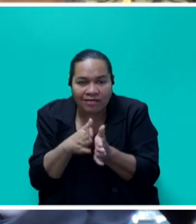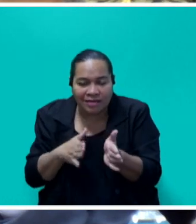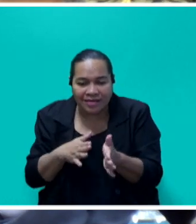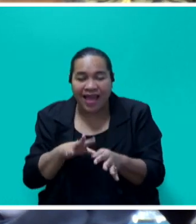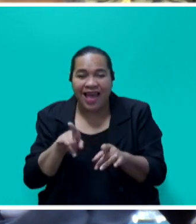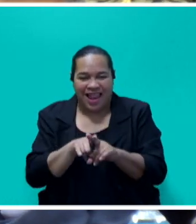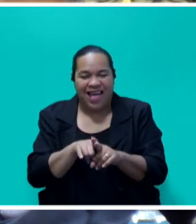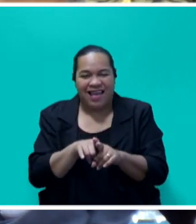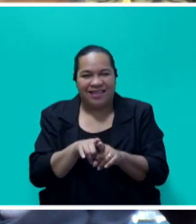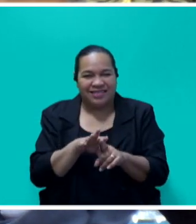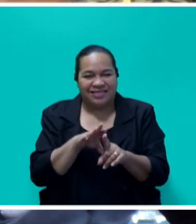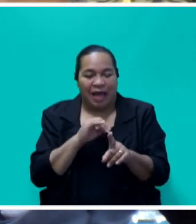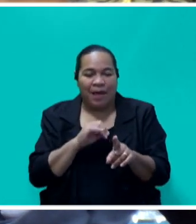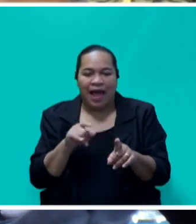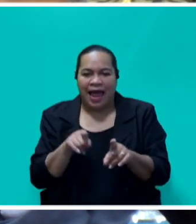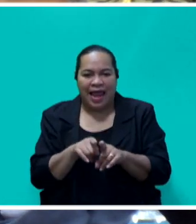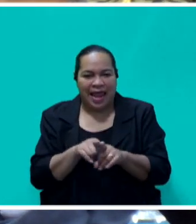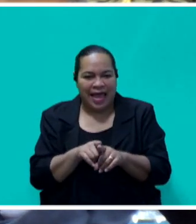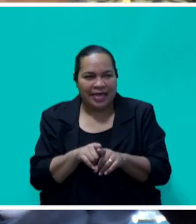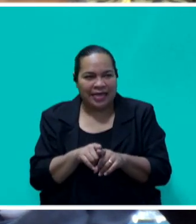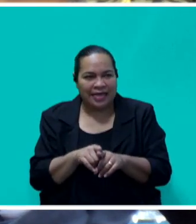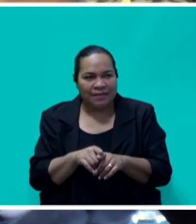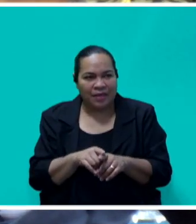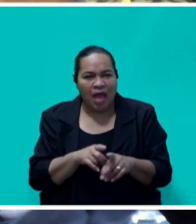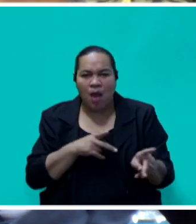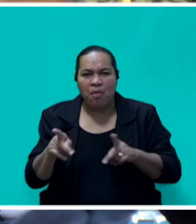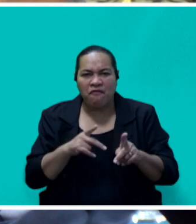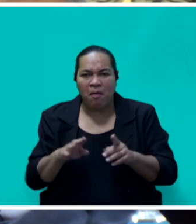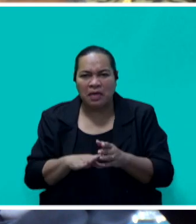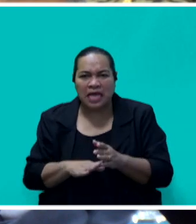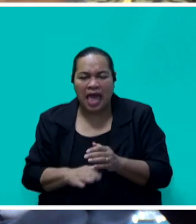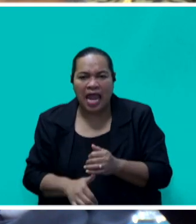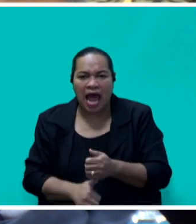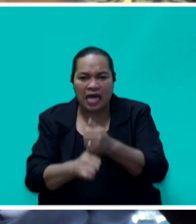that this is a performance enhancement